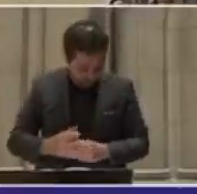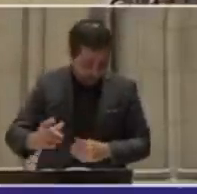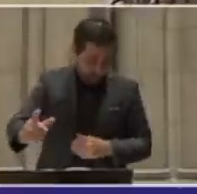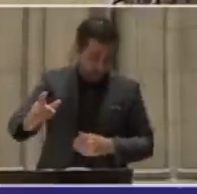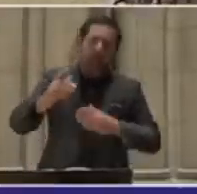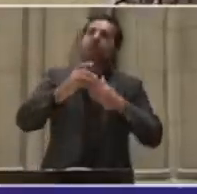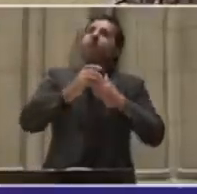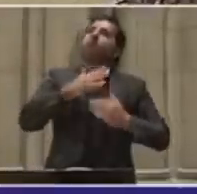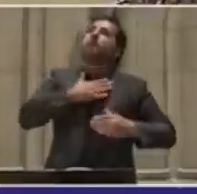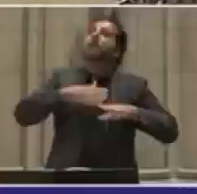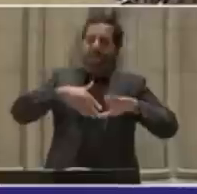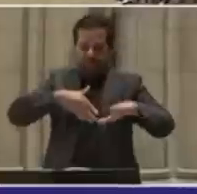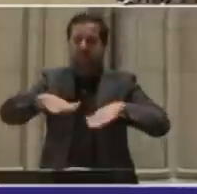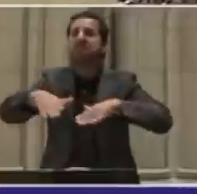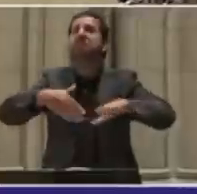Guide my